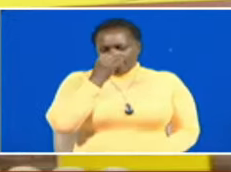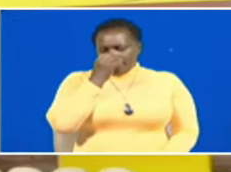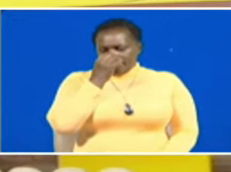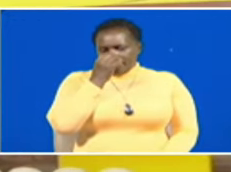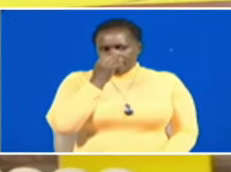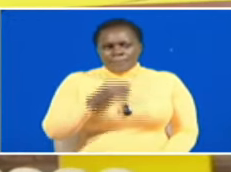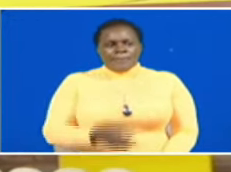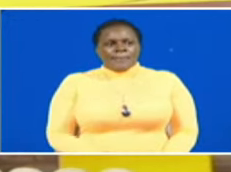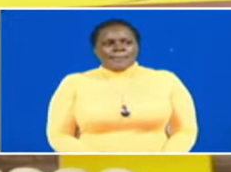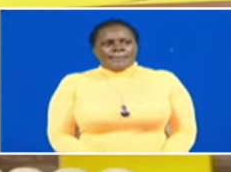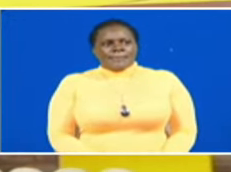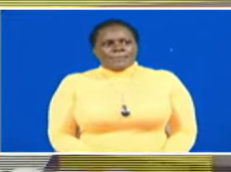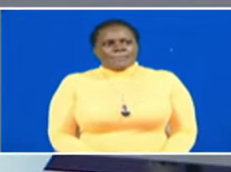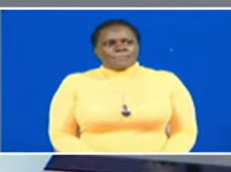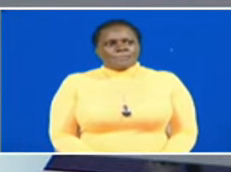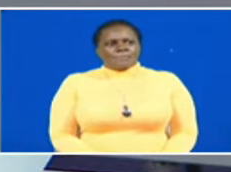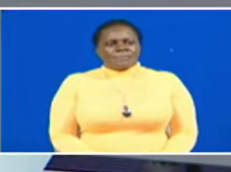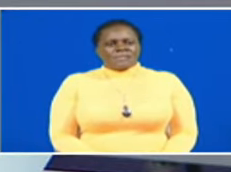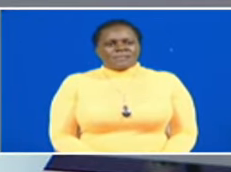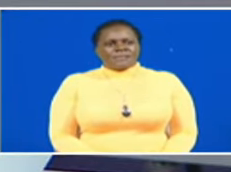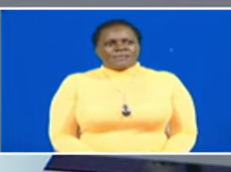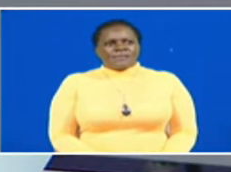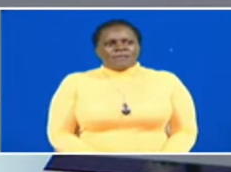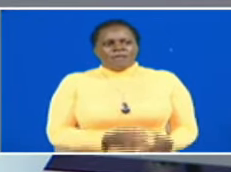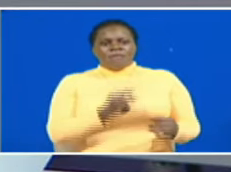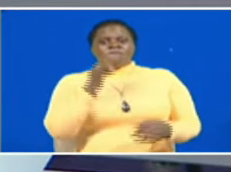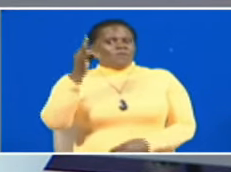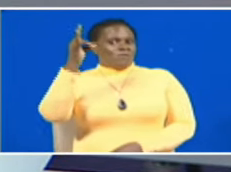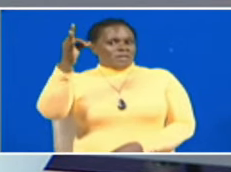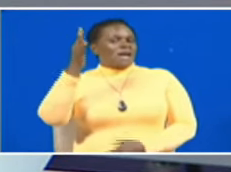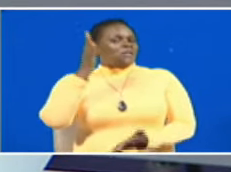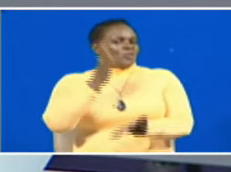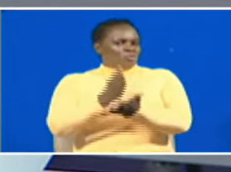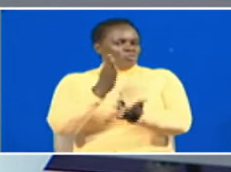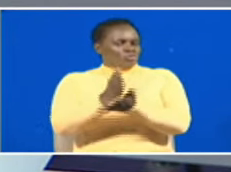News, Nairobi. Well, the coming days will definitely be very interesting.